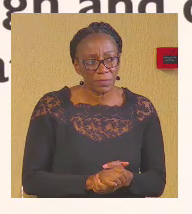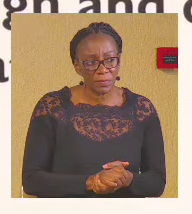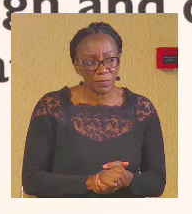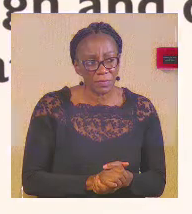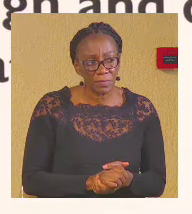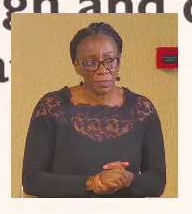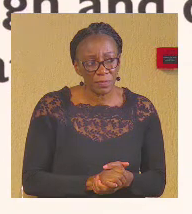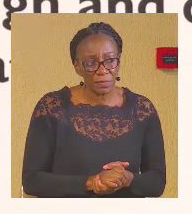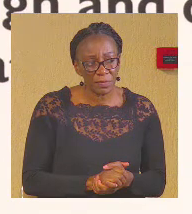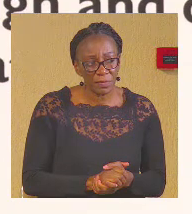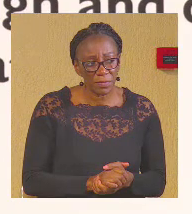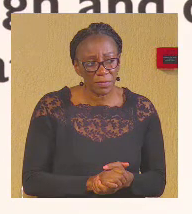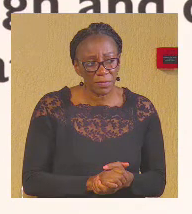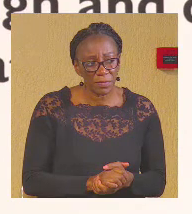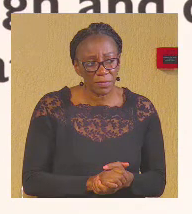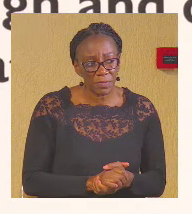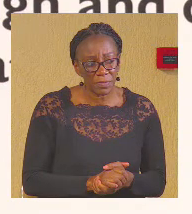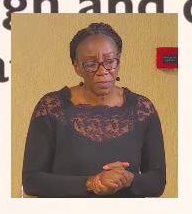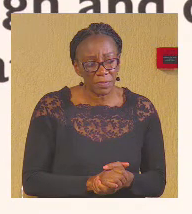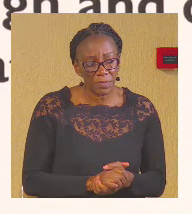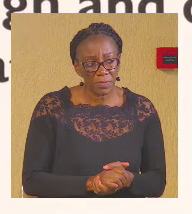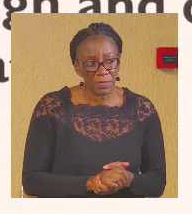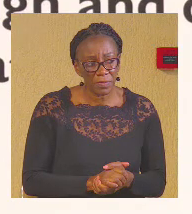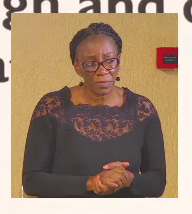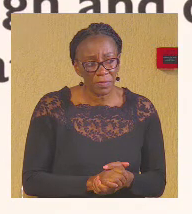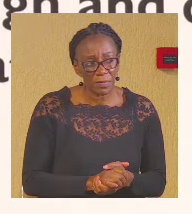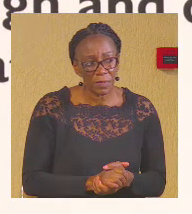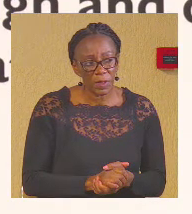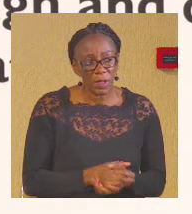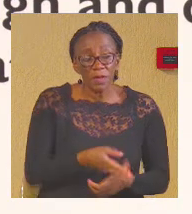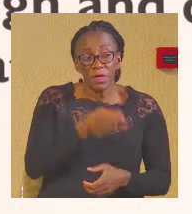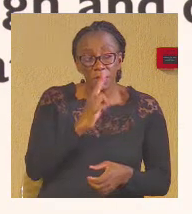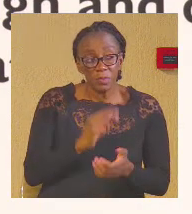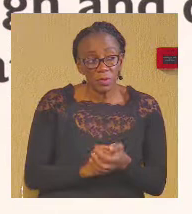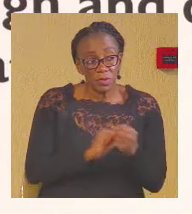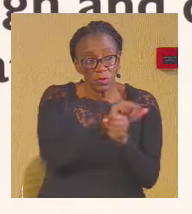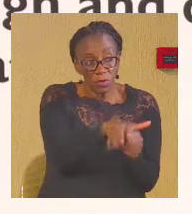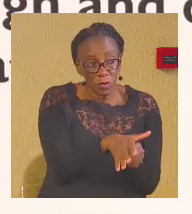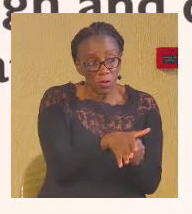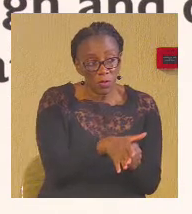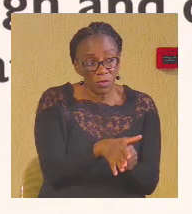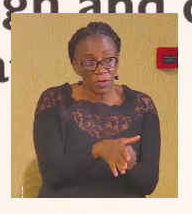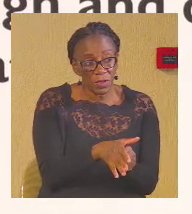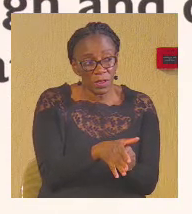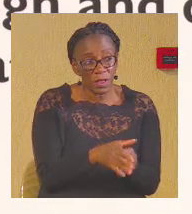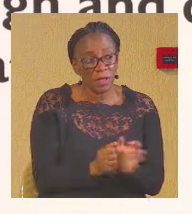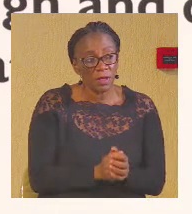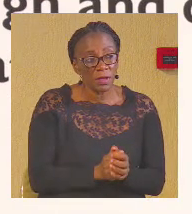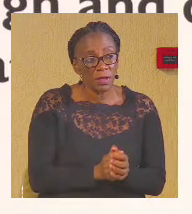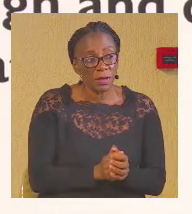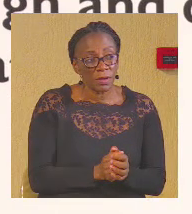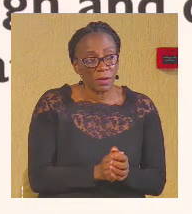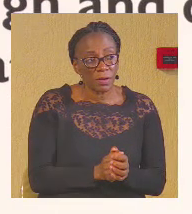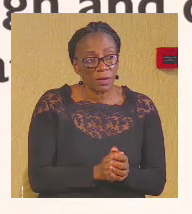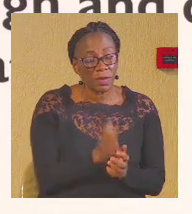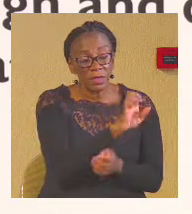response for COVID-19, because these vehicles can only be used for the COVID-19 response until we have gone